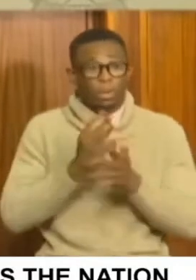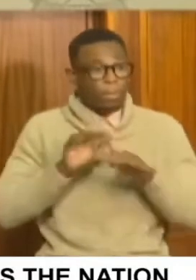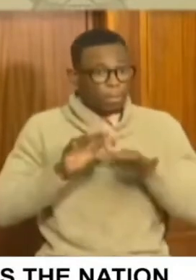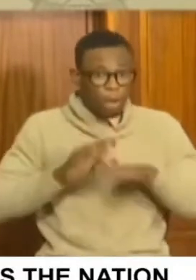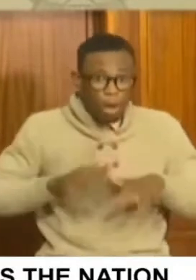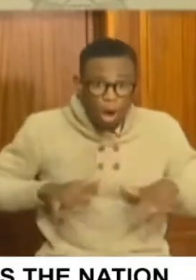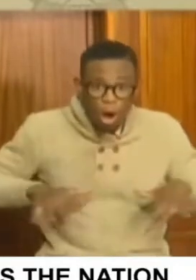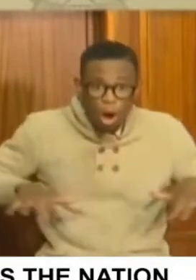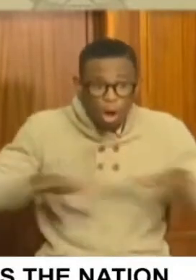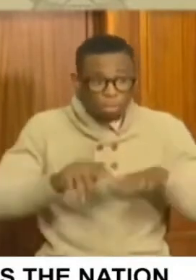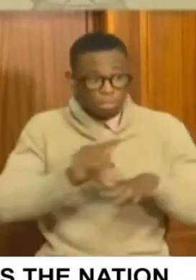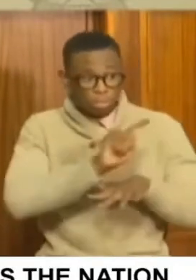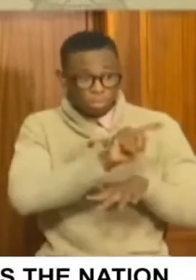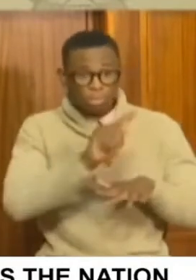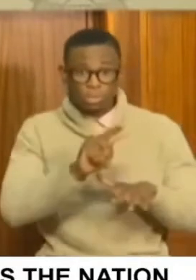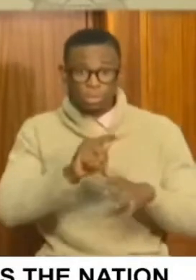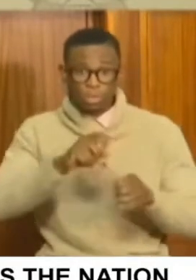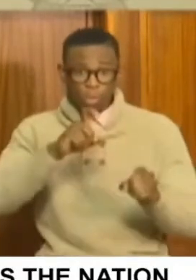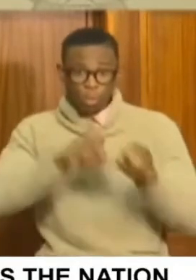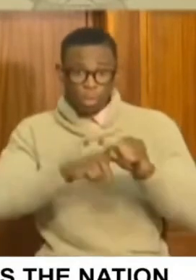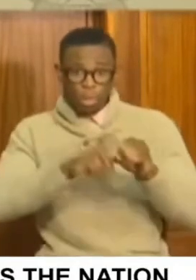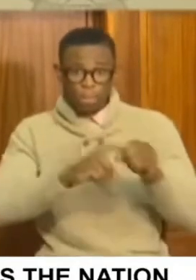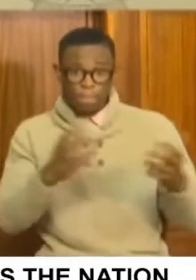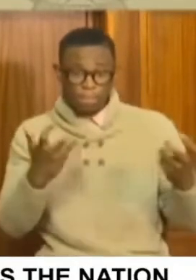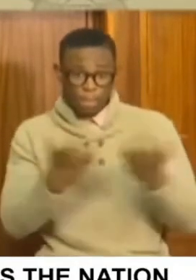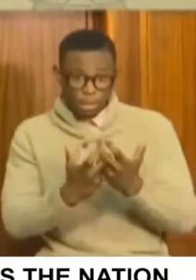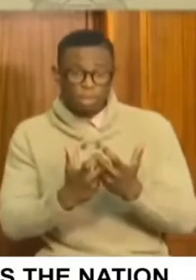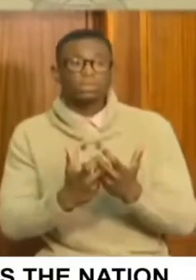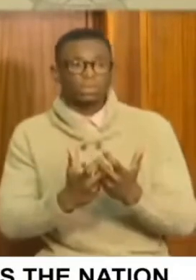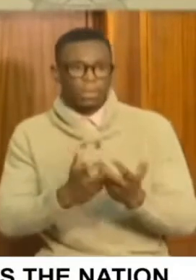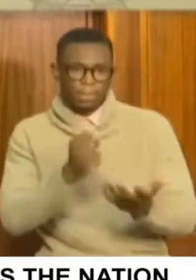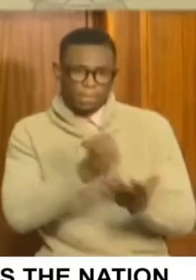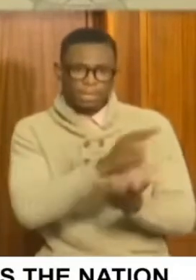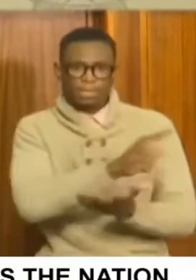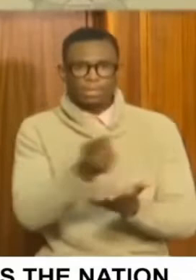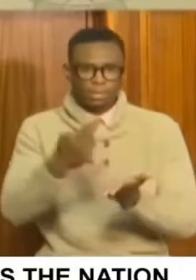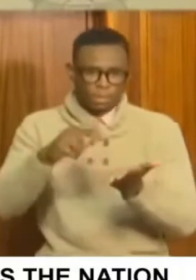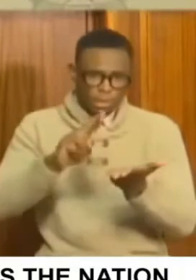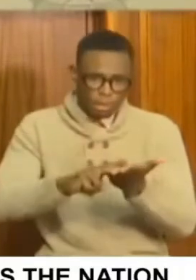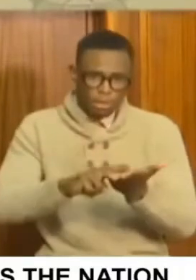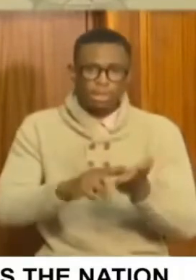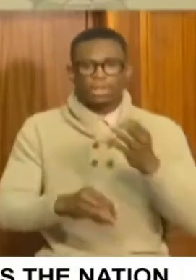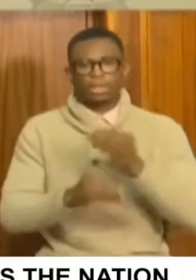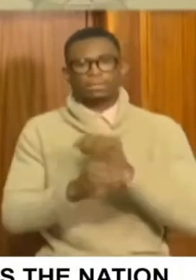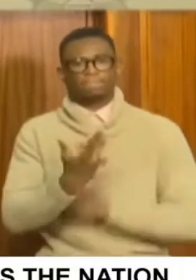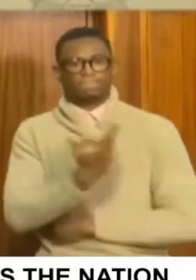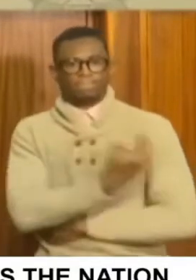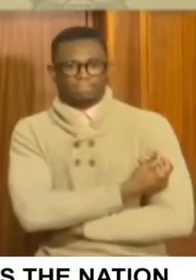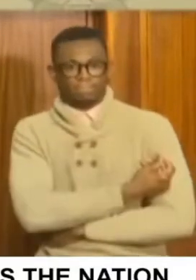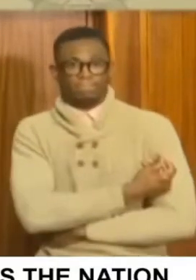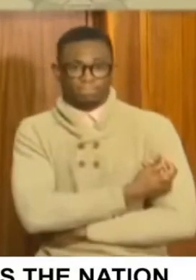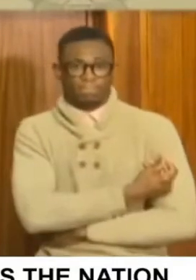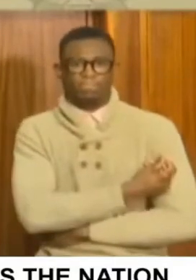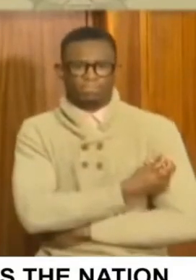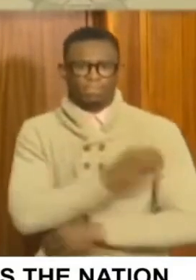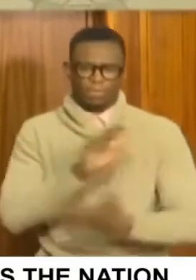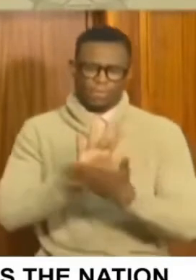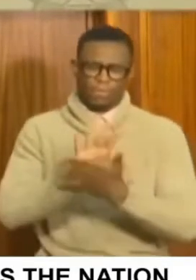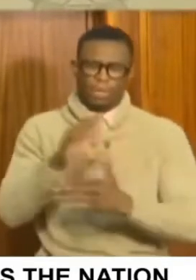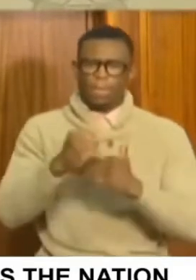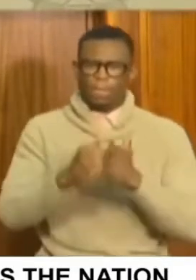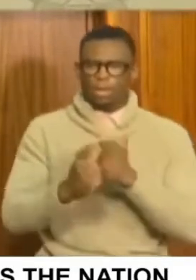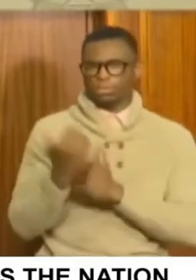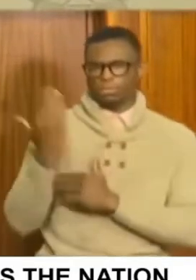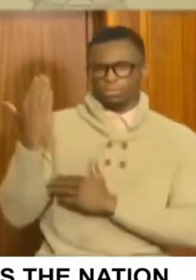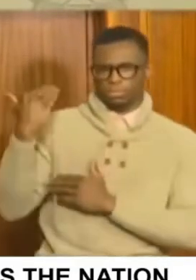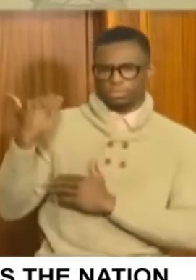eligible do register. Eligible. Eligible. Vaccine. Eligible. 15 months ago, as I addressed